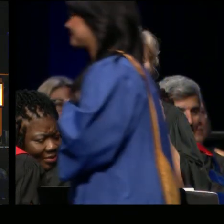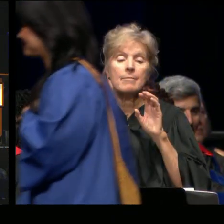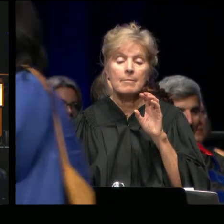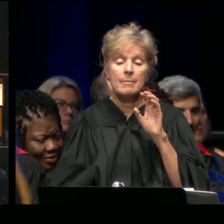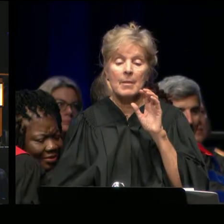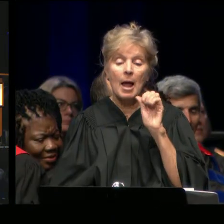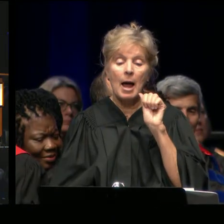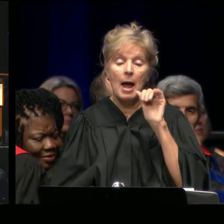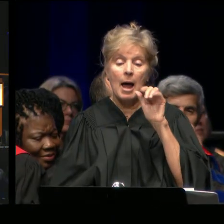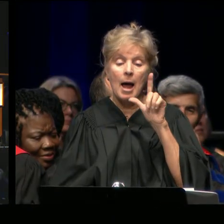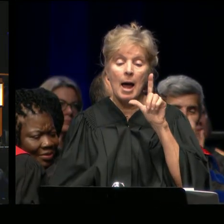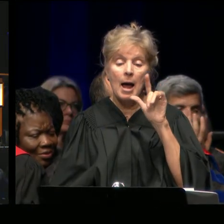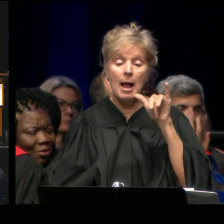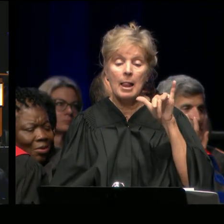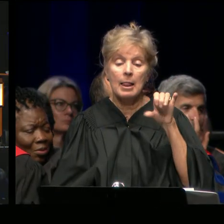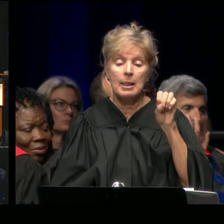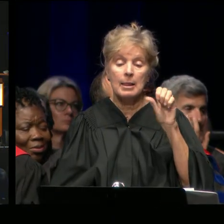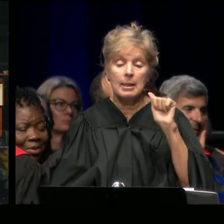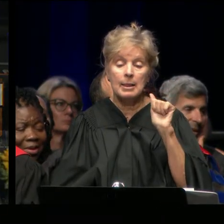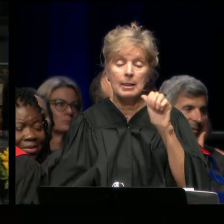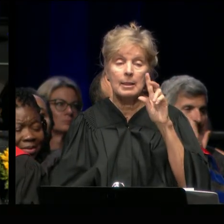Alyssa Marie Verdun.